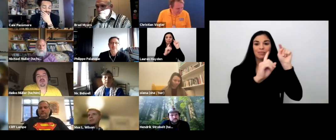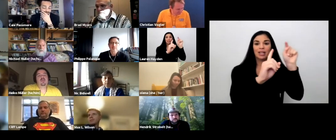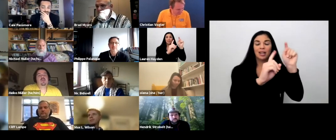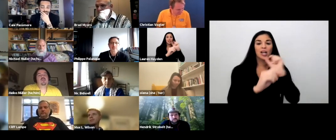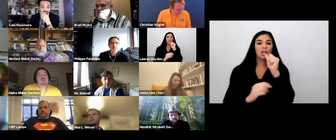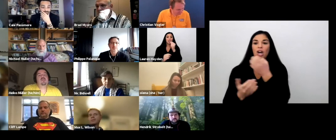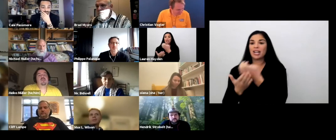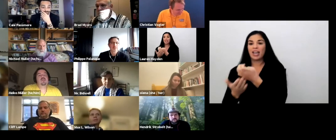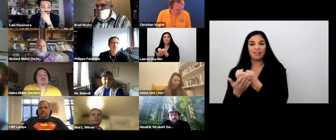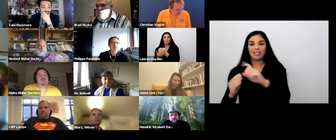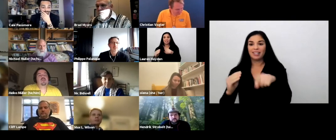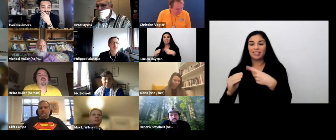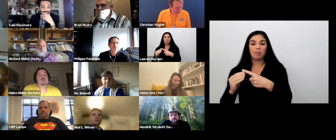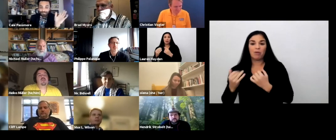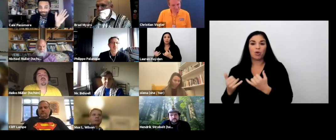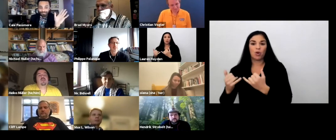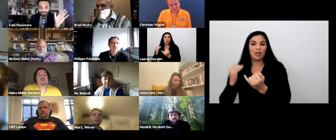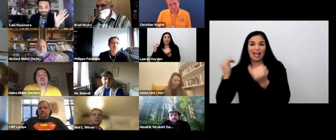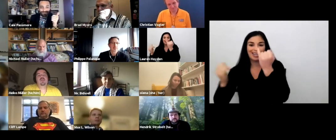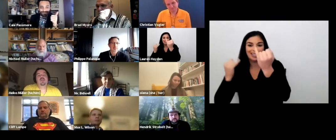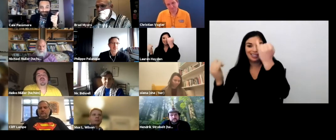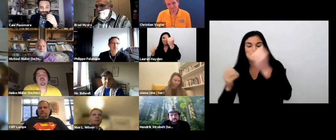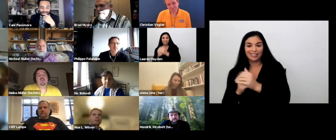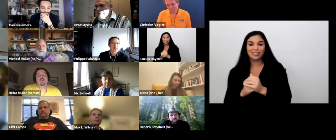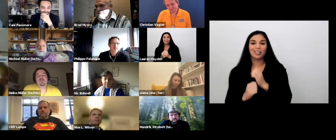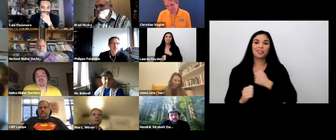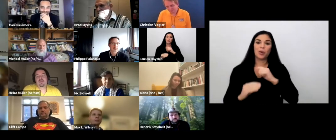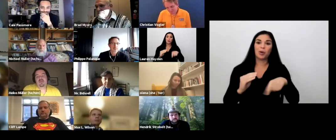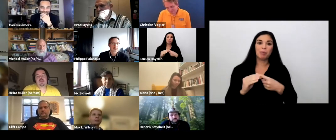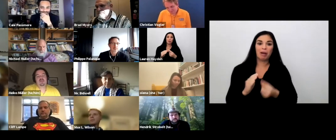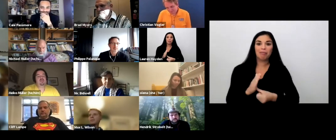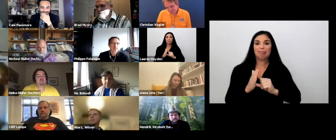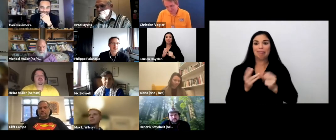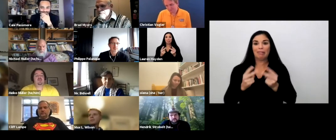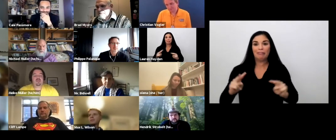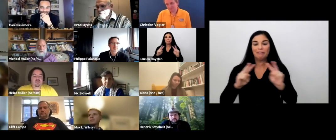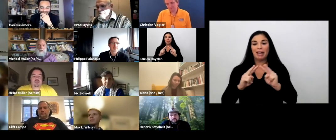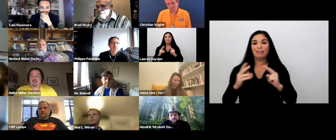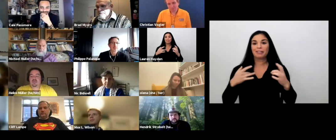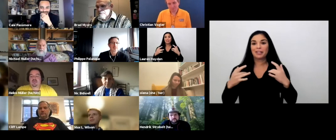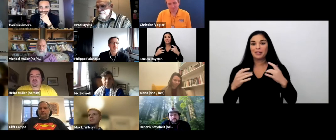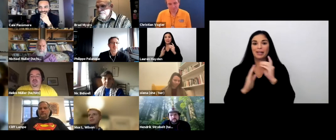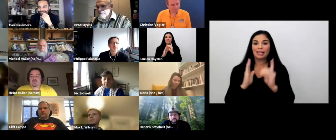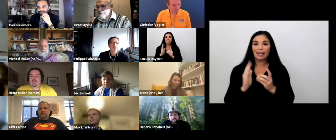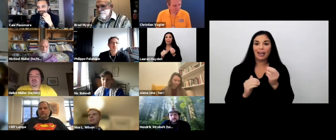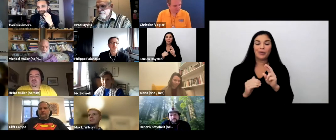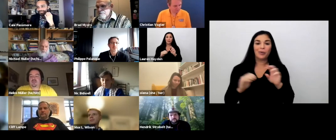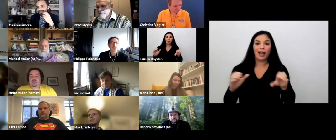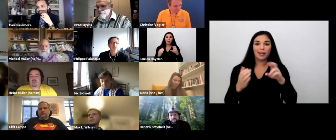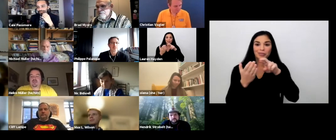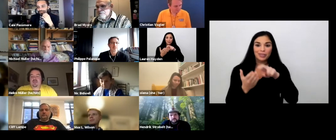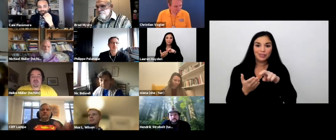Sorry to go all participatory design or value-sensitive design on you all or action research on you all, but I think that's the path